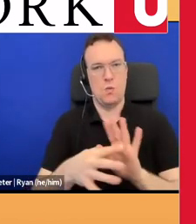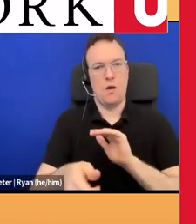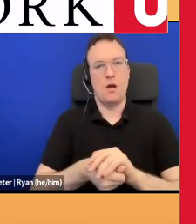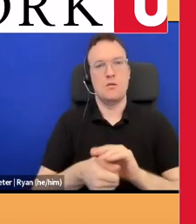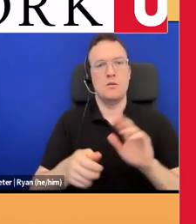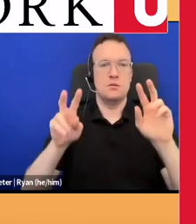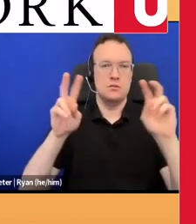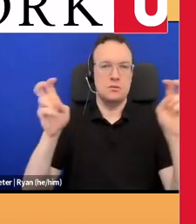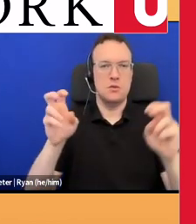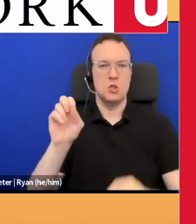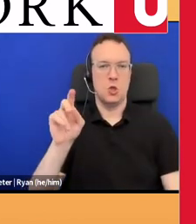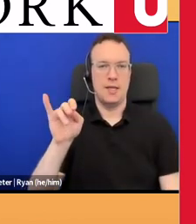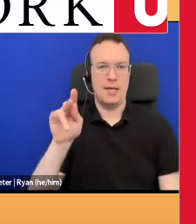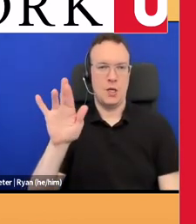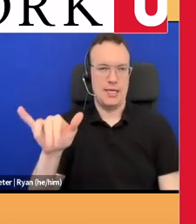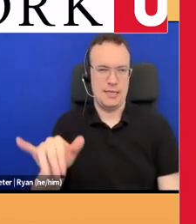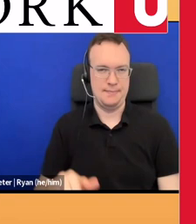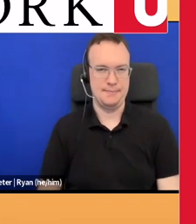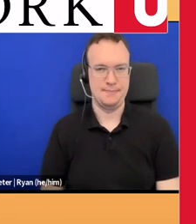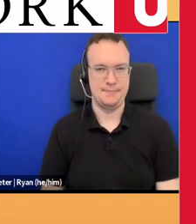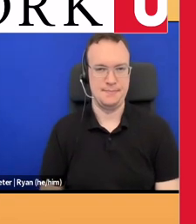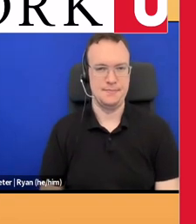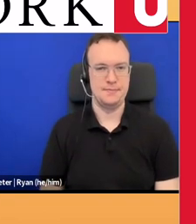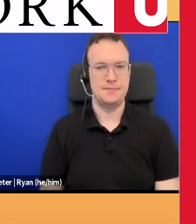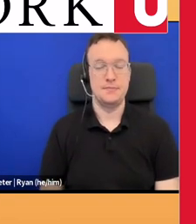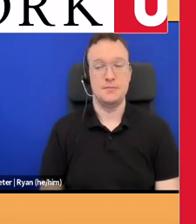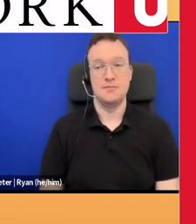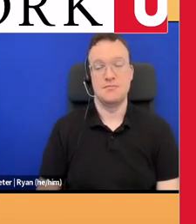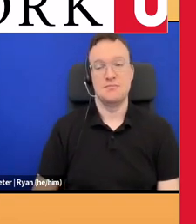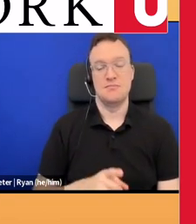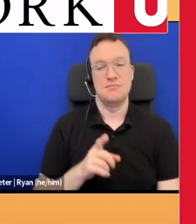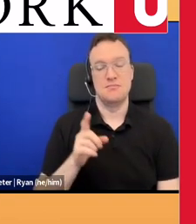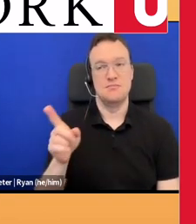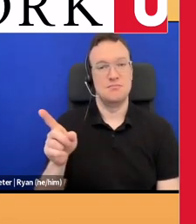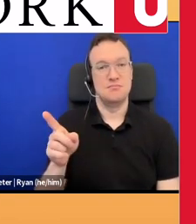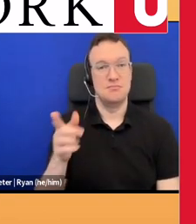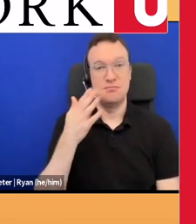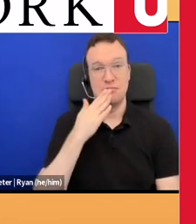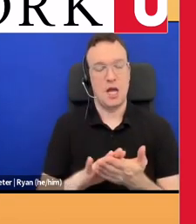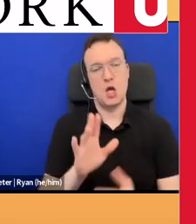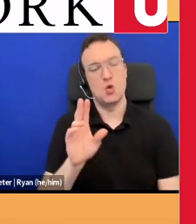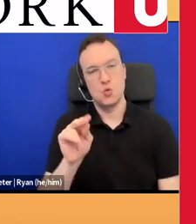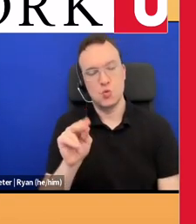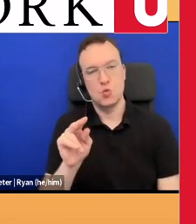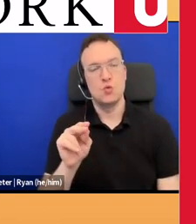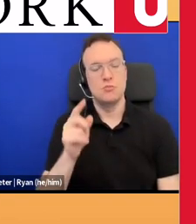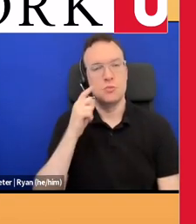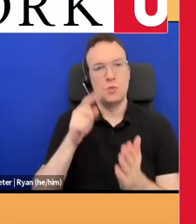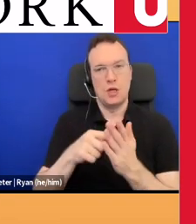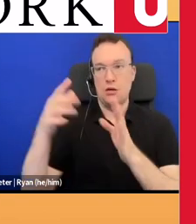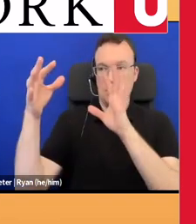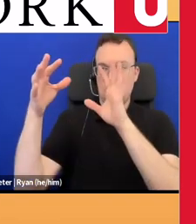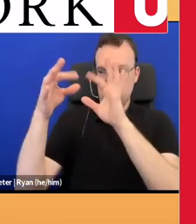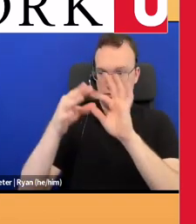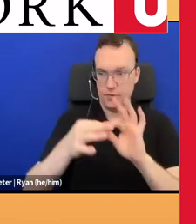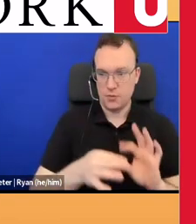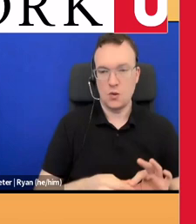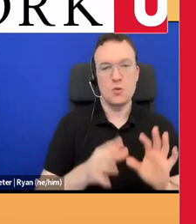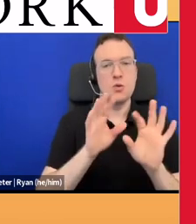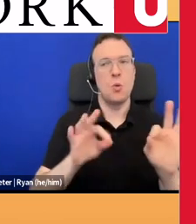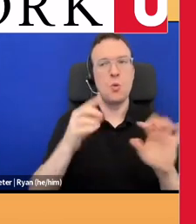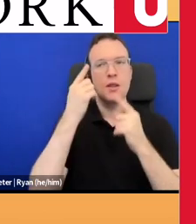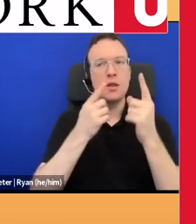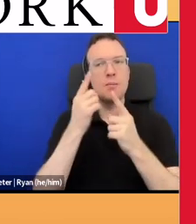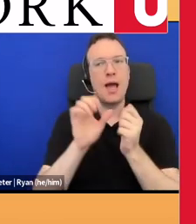of solidarity. This is not necessarily a bad thing, and we should think carefully about the implications